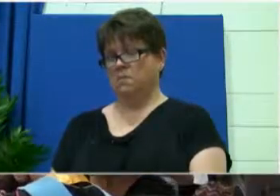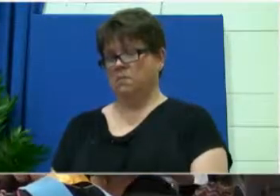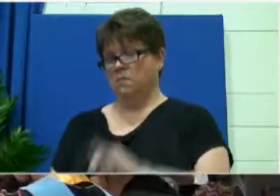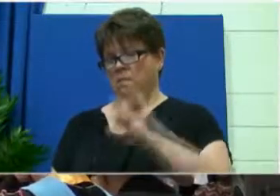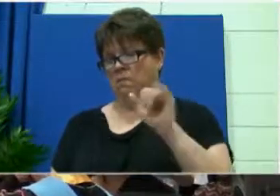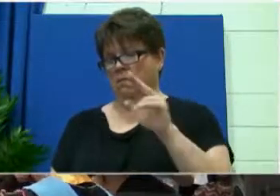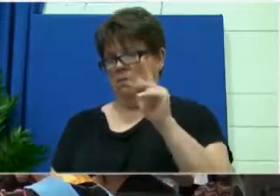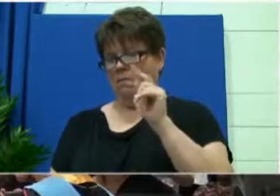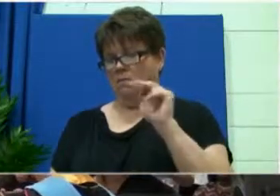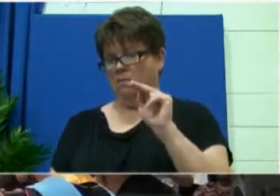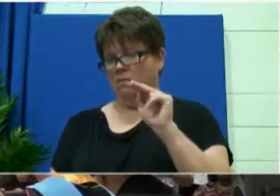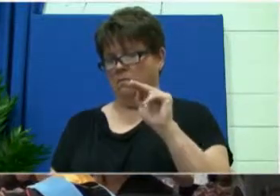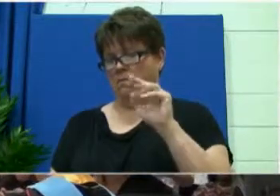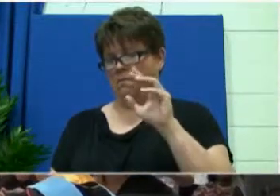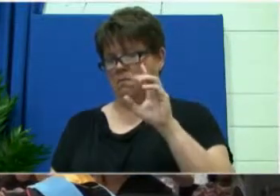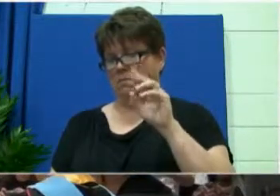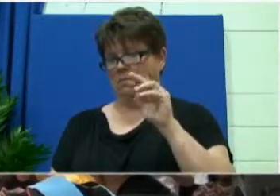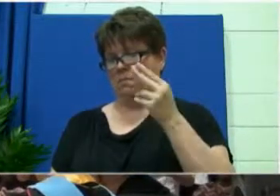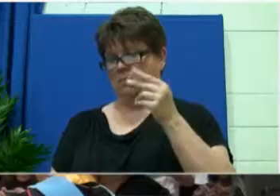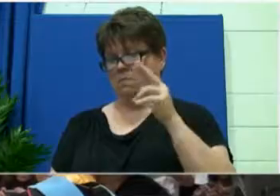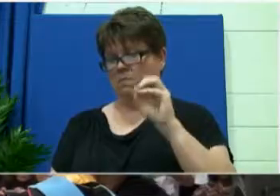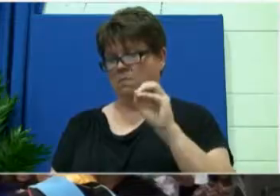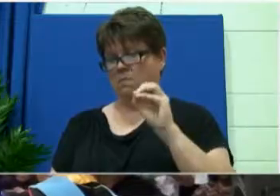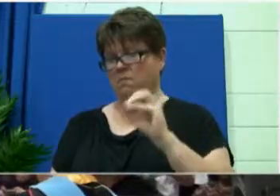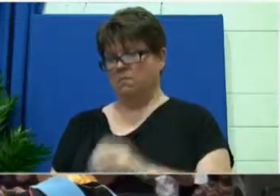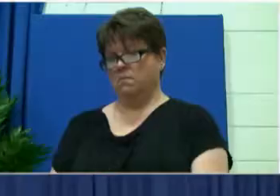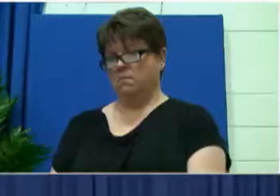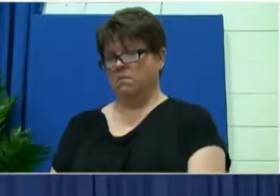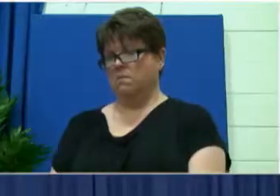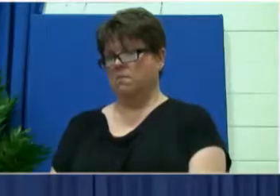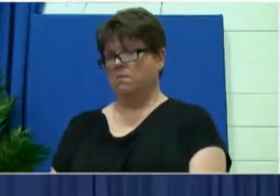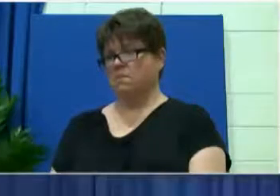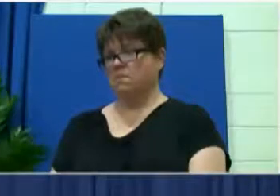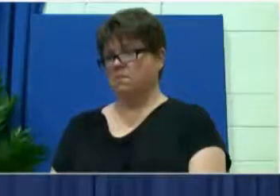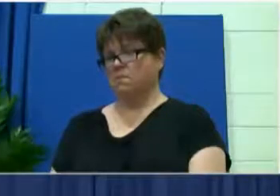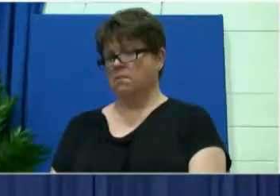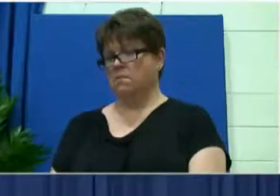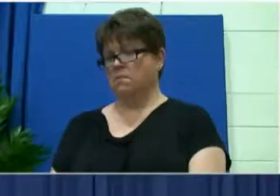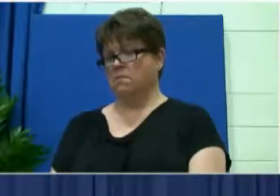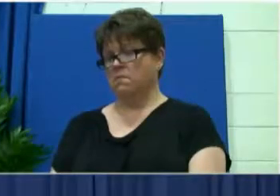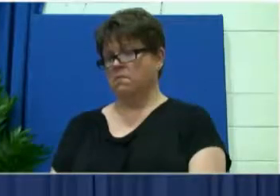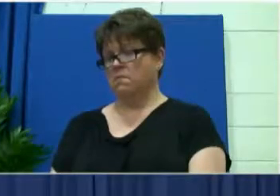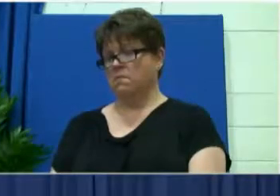Justin Donahoe, Associate in Applied Science, Automotive Technology.